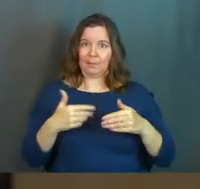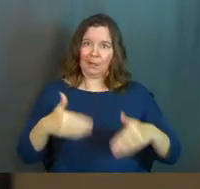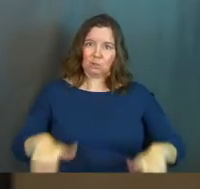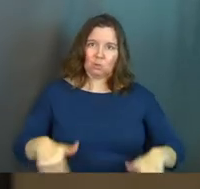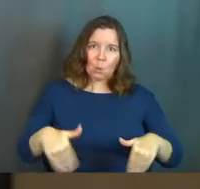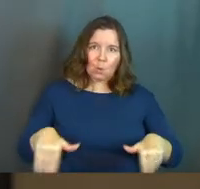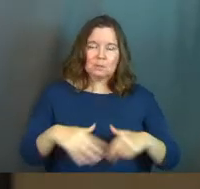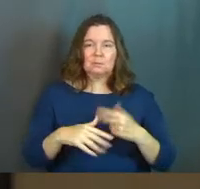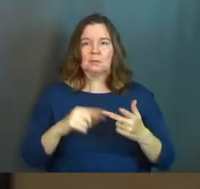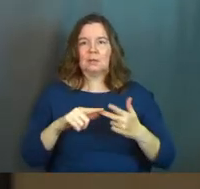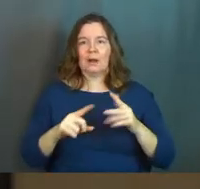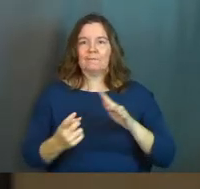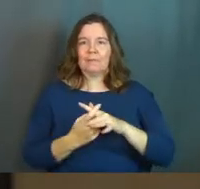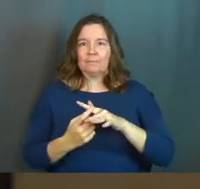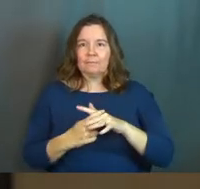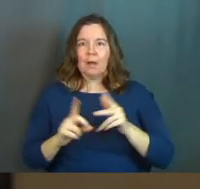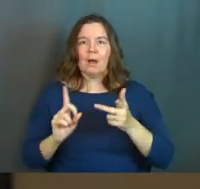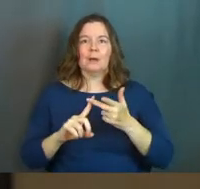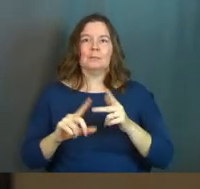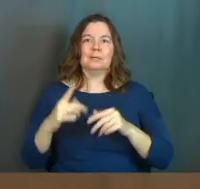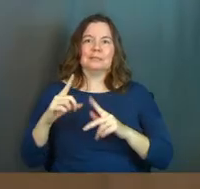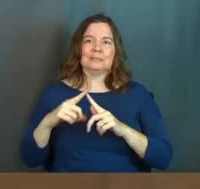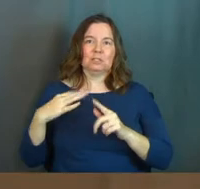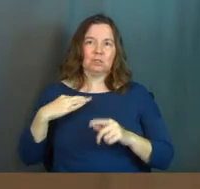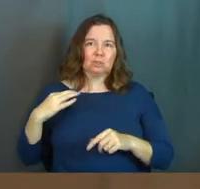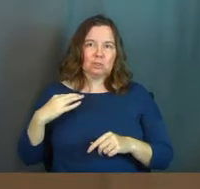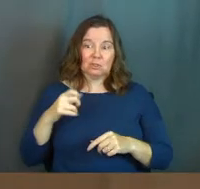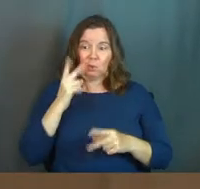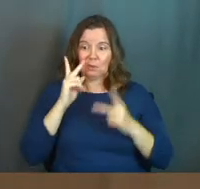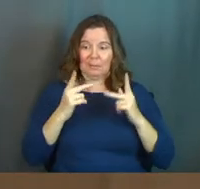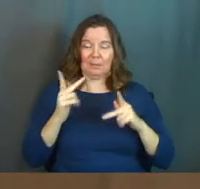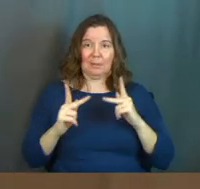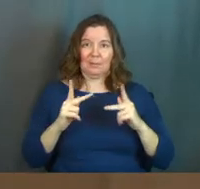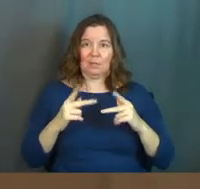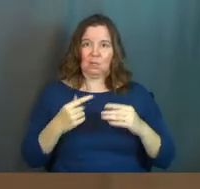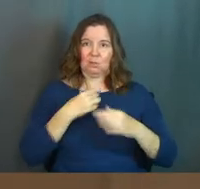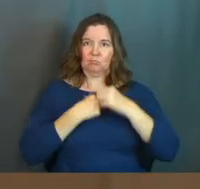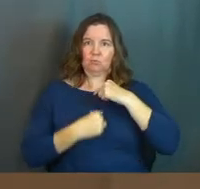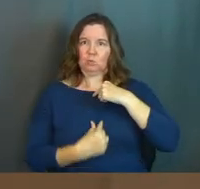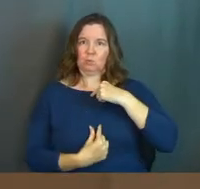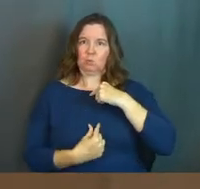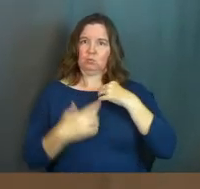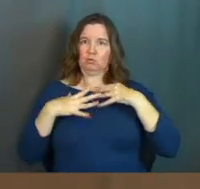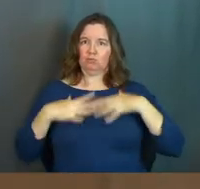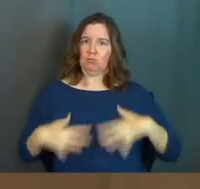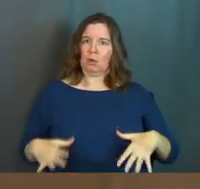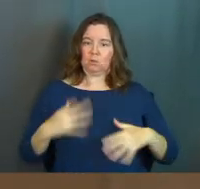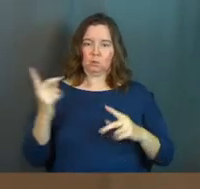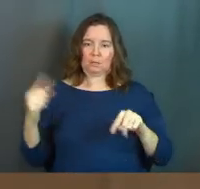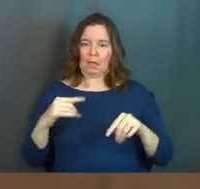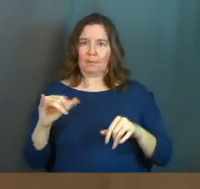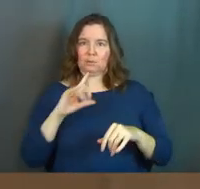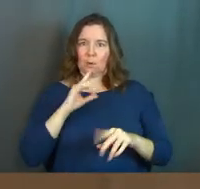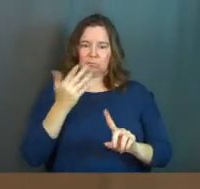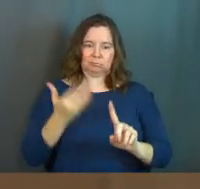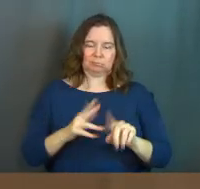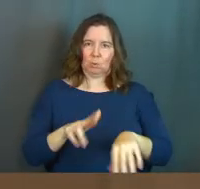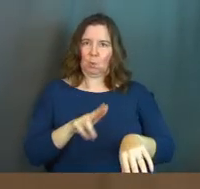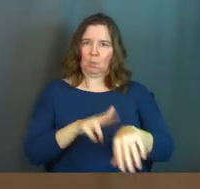in shorts, flip-flops, t-shirts. You don't see people in suits or dresses. You just come as you